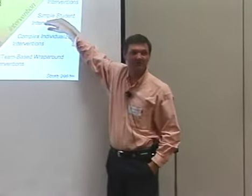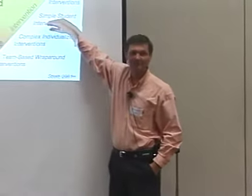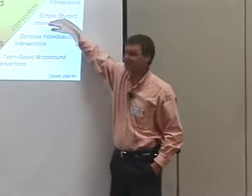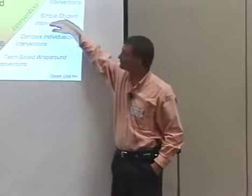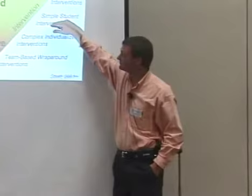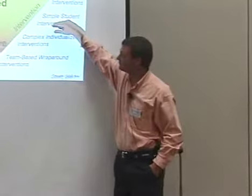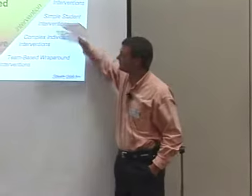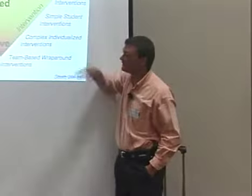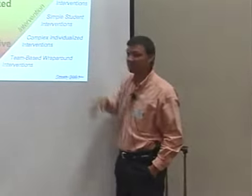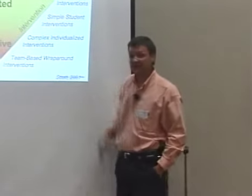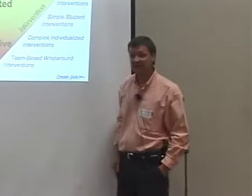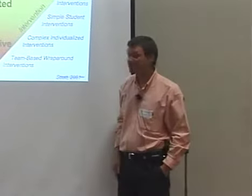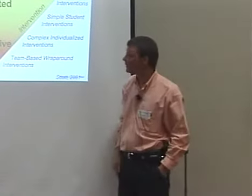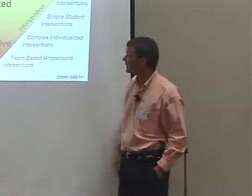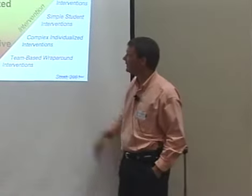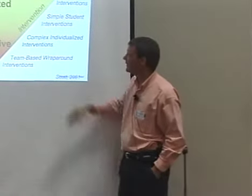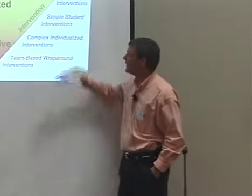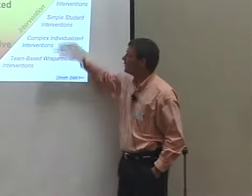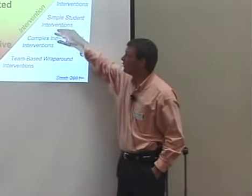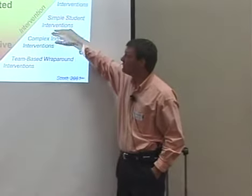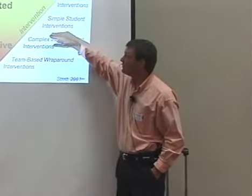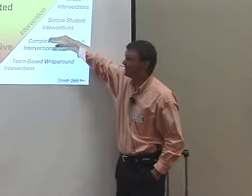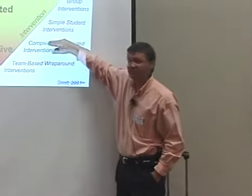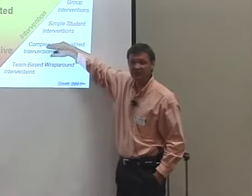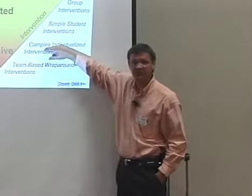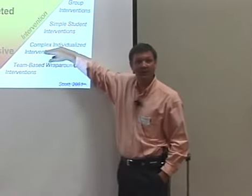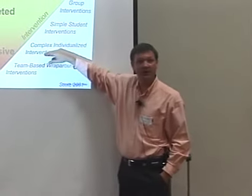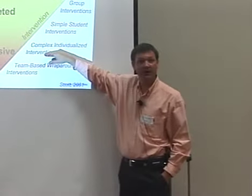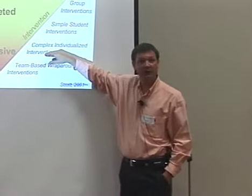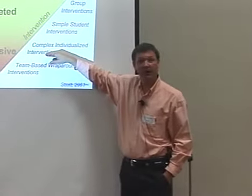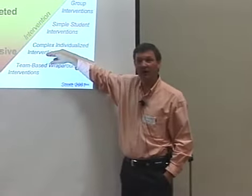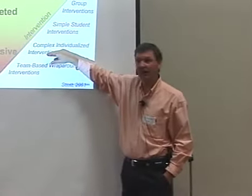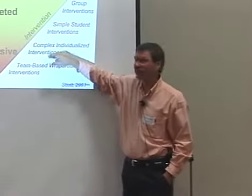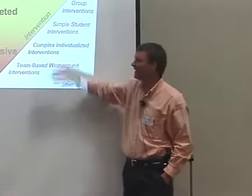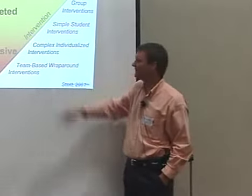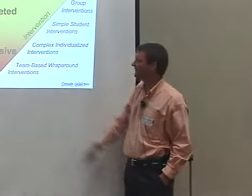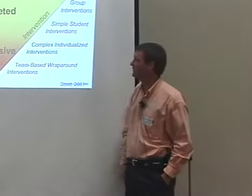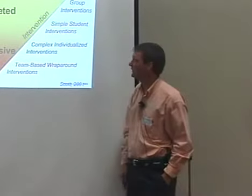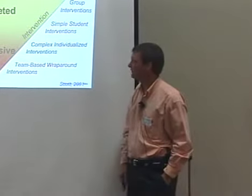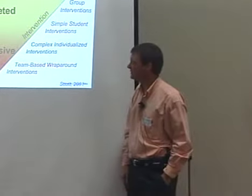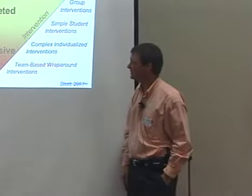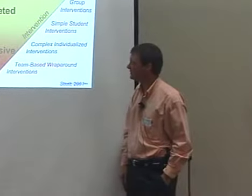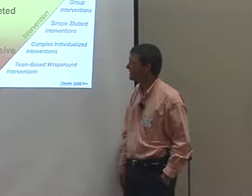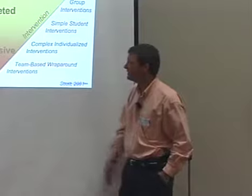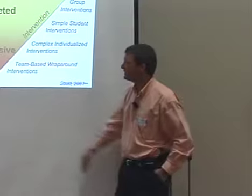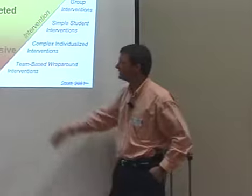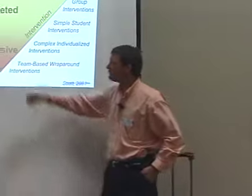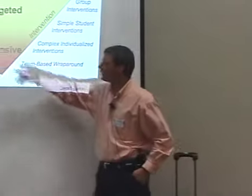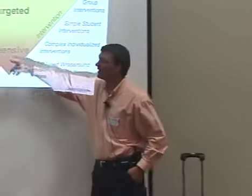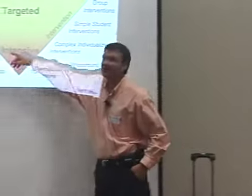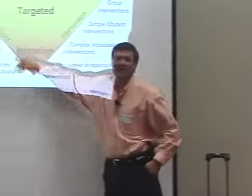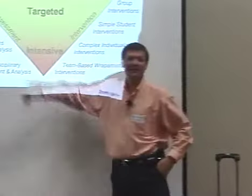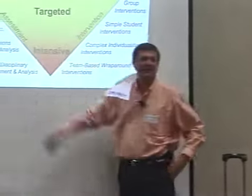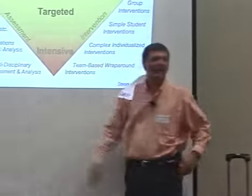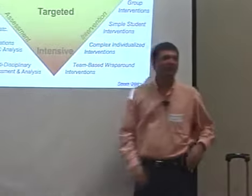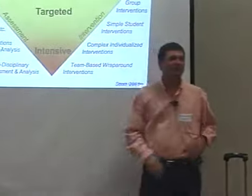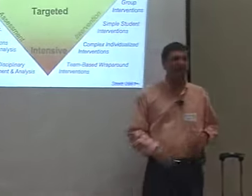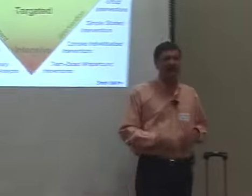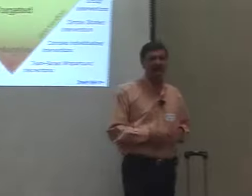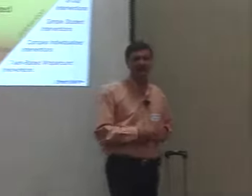him. If that doesn't work, we move into more complicated student interventions. This is where we're going to